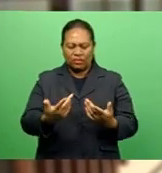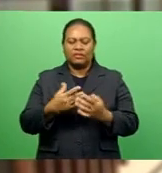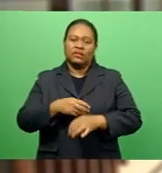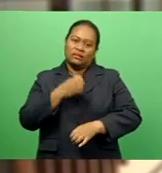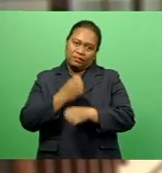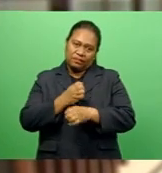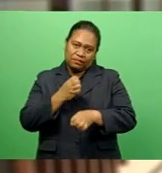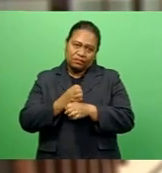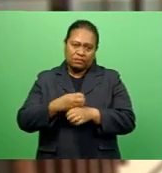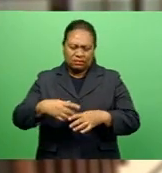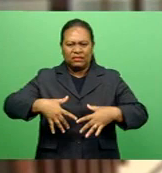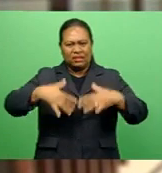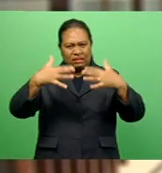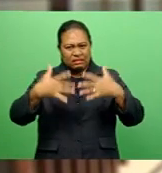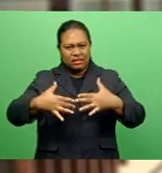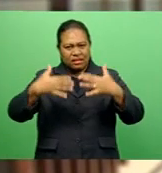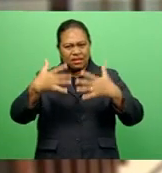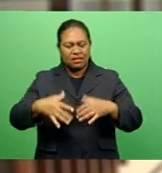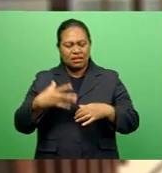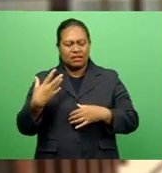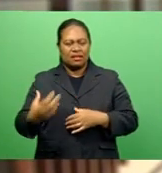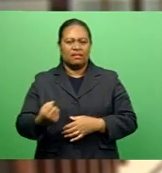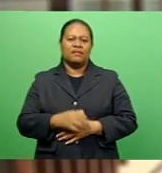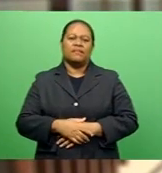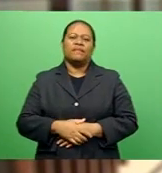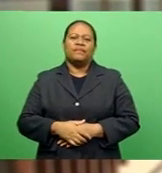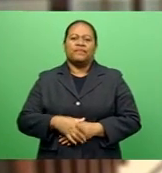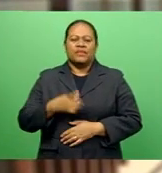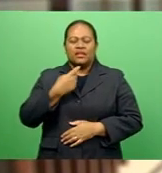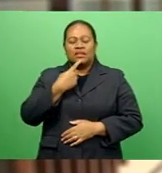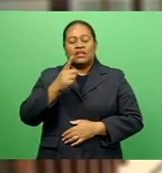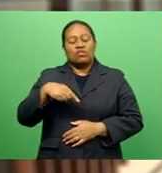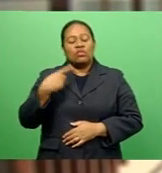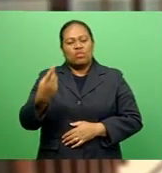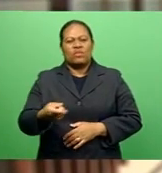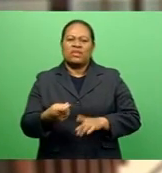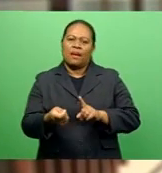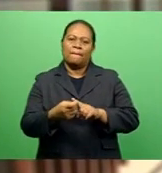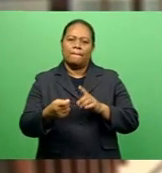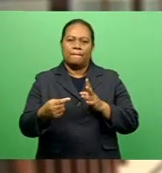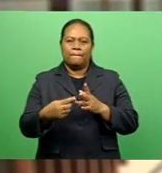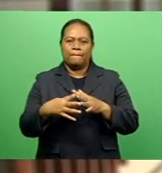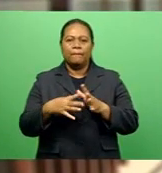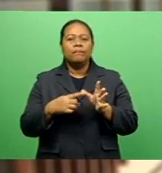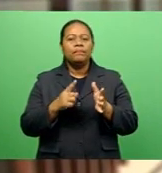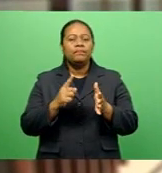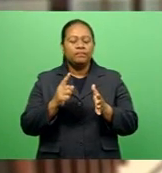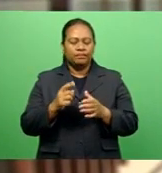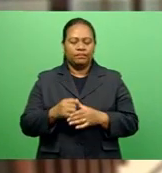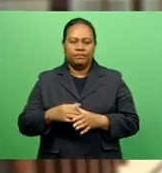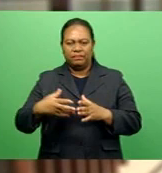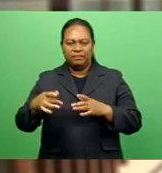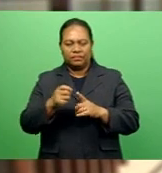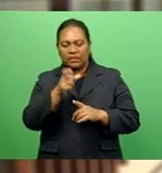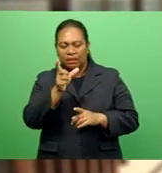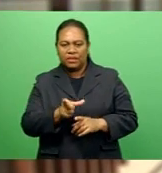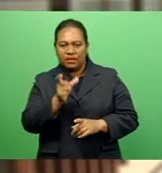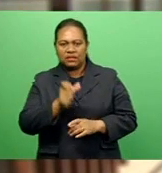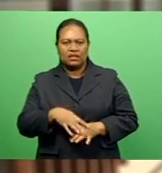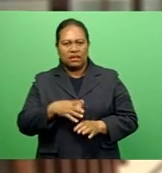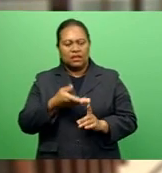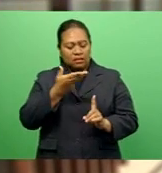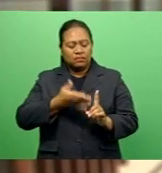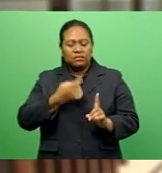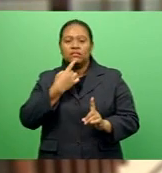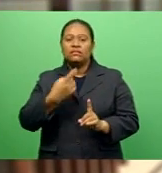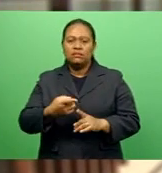employment data and speech by Federal Reserve Chair Jerome Powell tomorrow. Investors are anxious to see if Powell expresses concern about